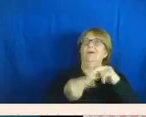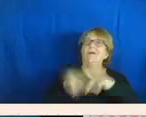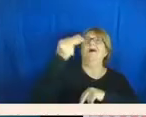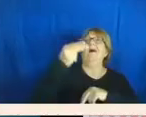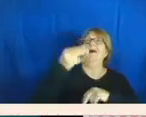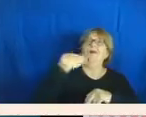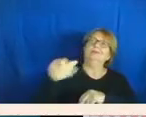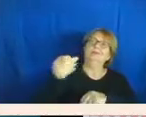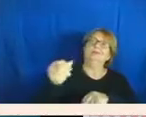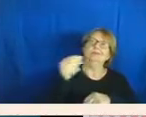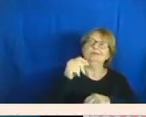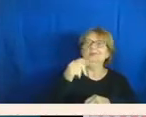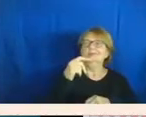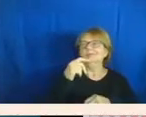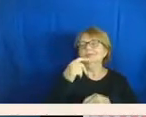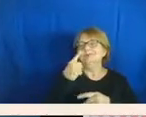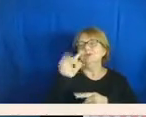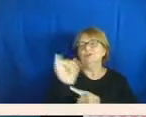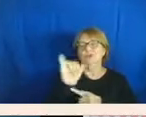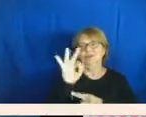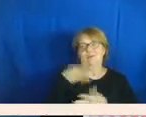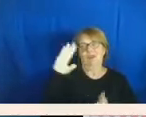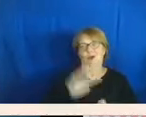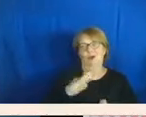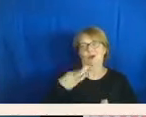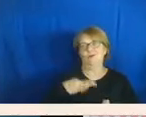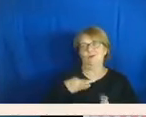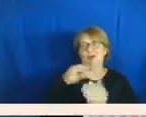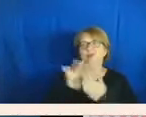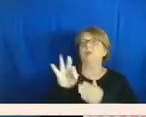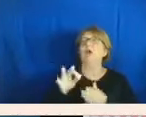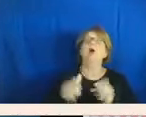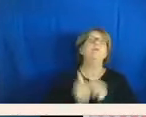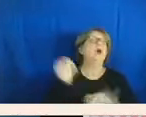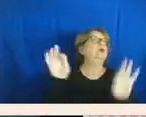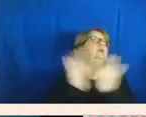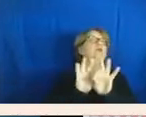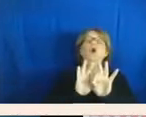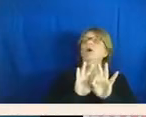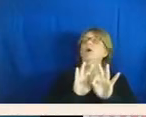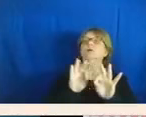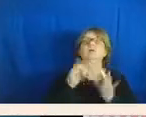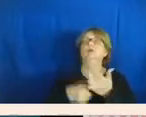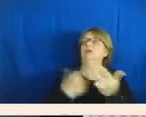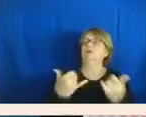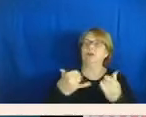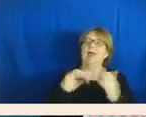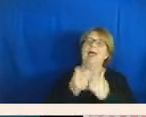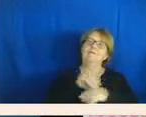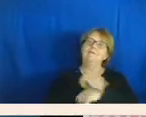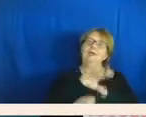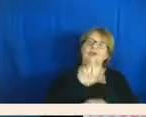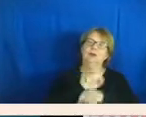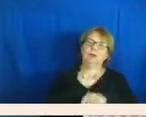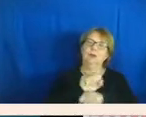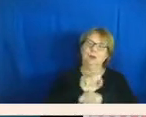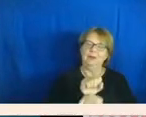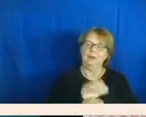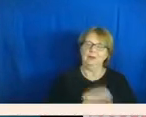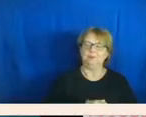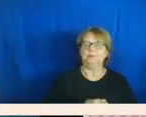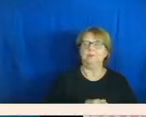score. But the most important thing we're talking about today is how it affects your employment. And not only, if we go to the next slide, not only does it affect